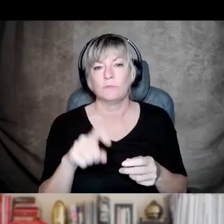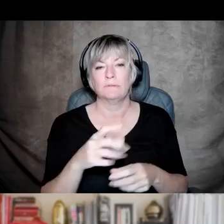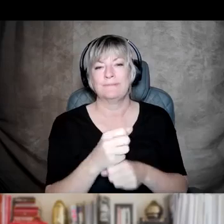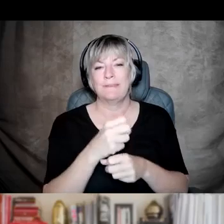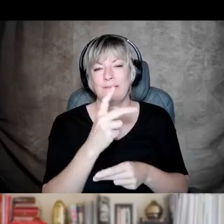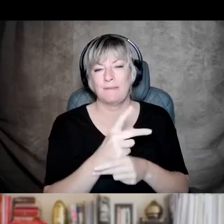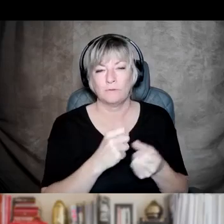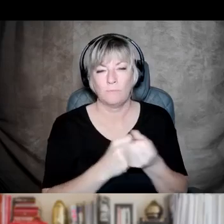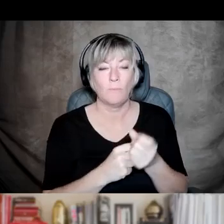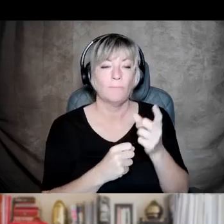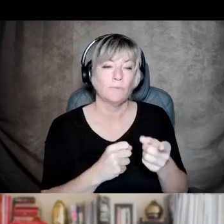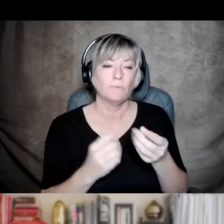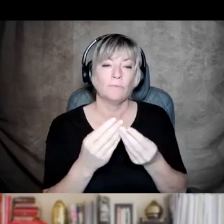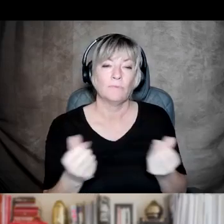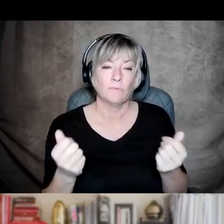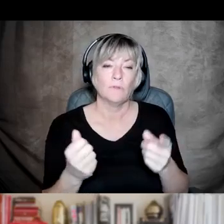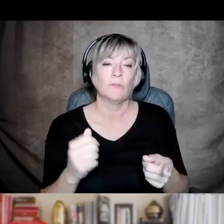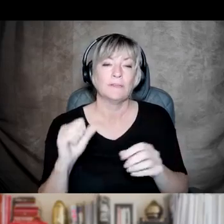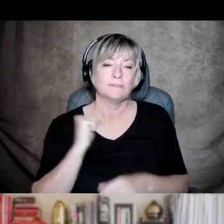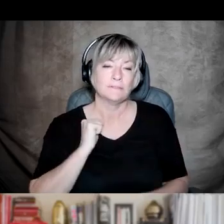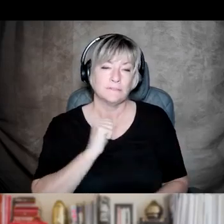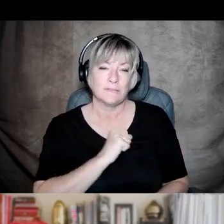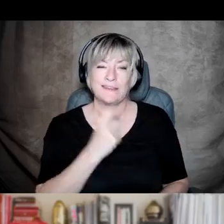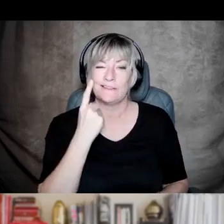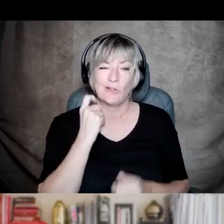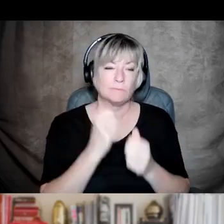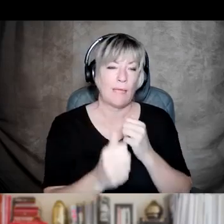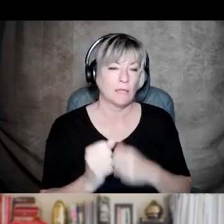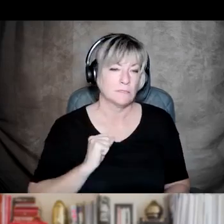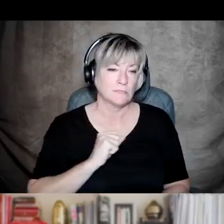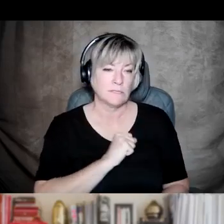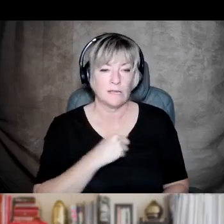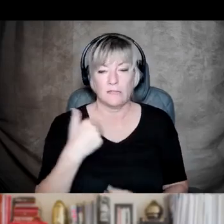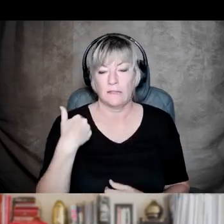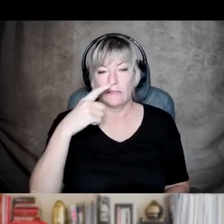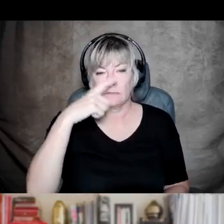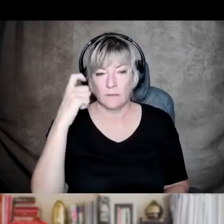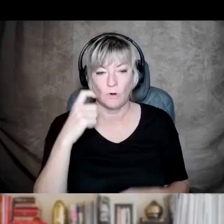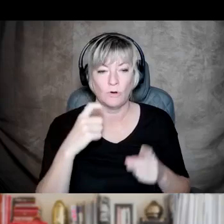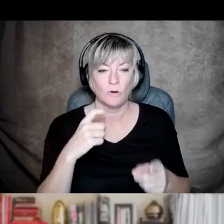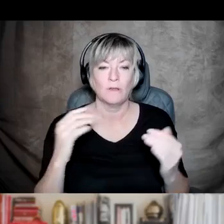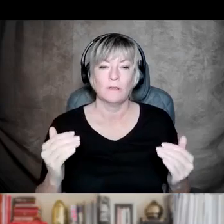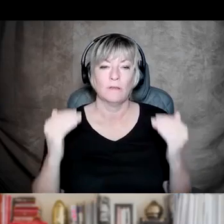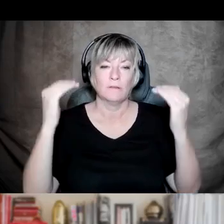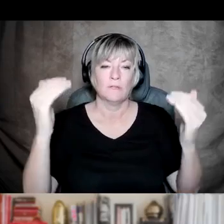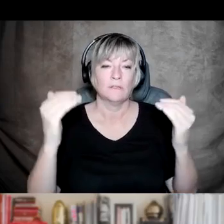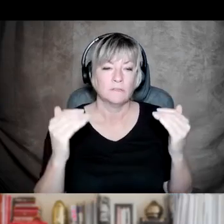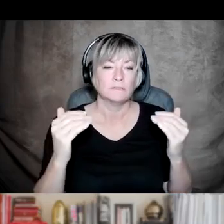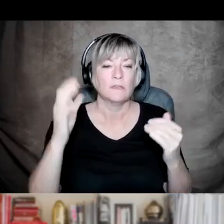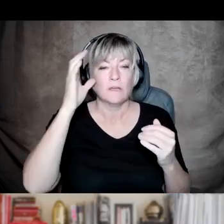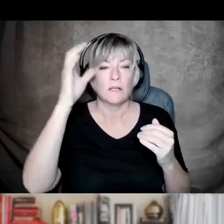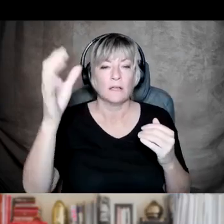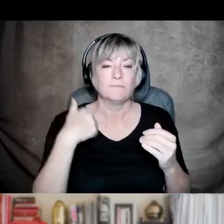So this resolution, it's a Senate resolution, just passed the U.S. Senate over the summer, and it advances the idea that there's